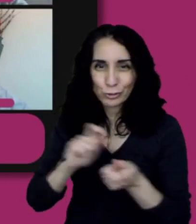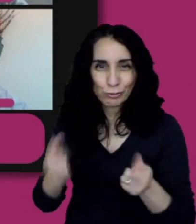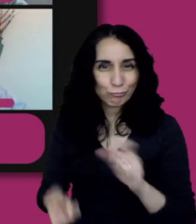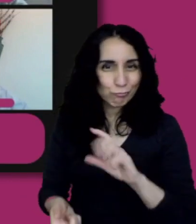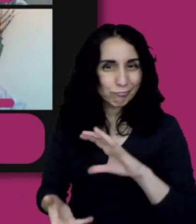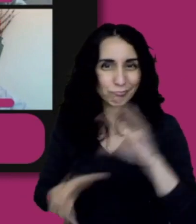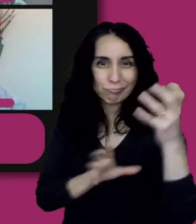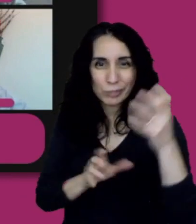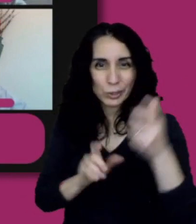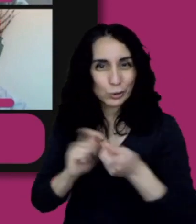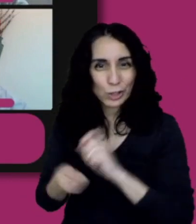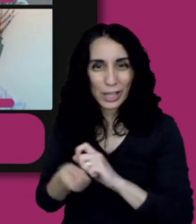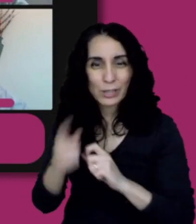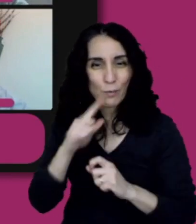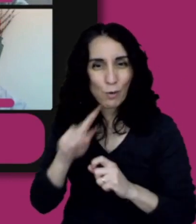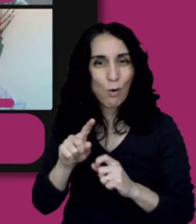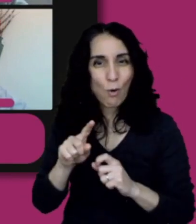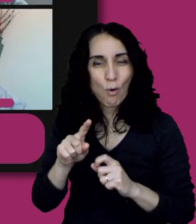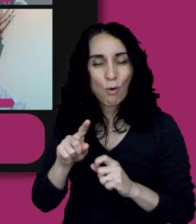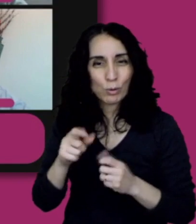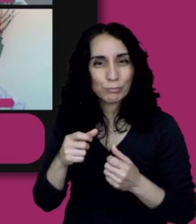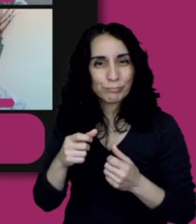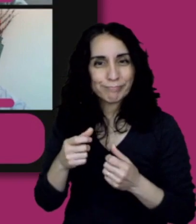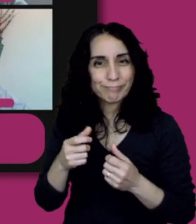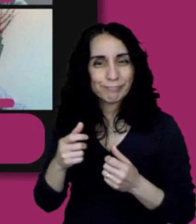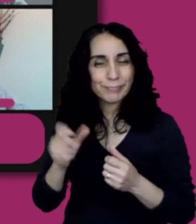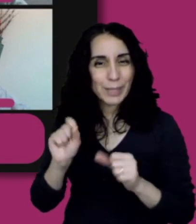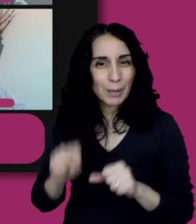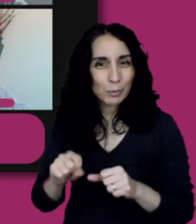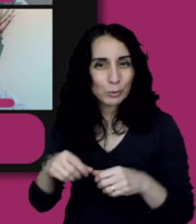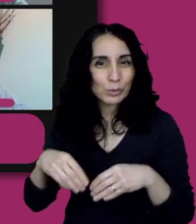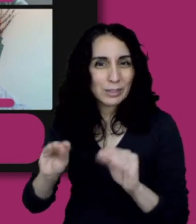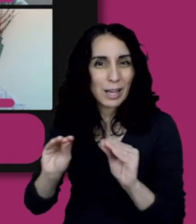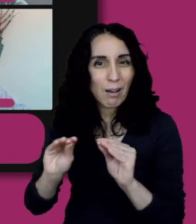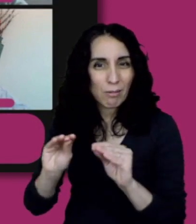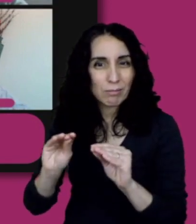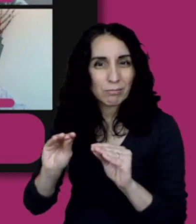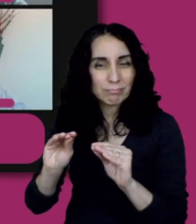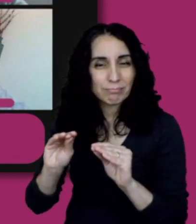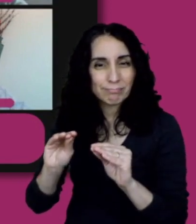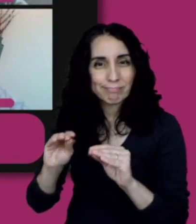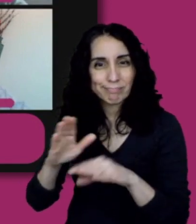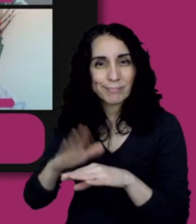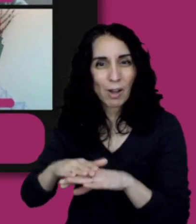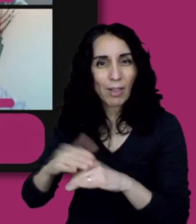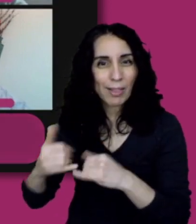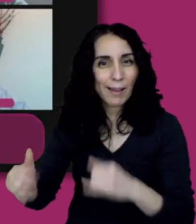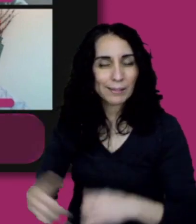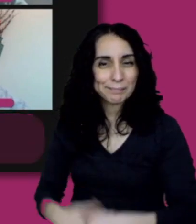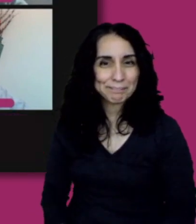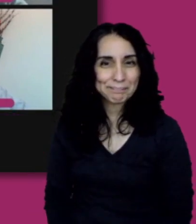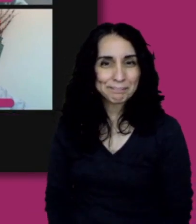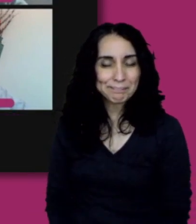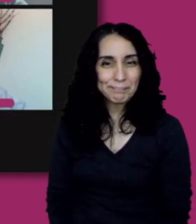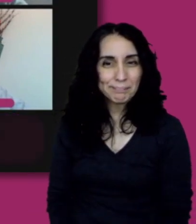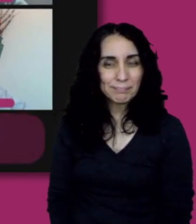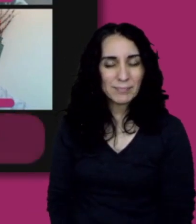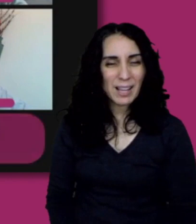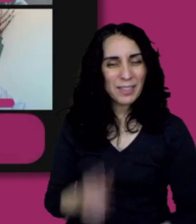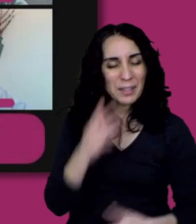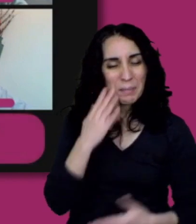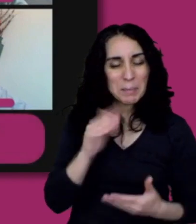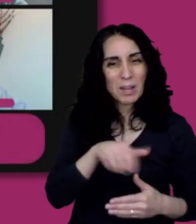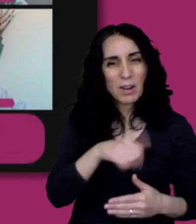to start driving sales during this time. Because I think there will be some kind of online platform required to help people who don't want to